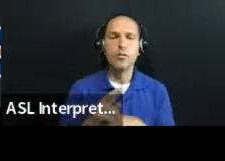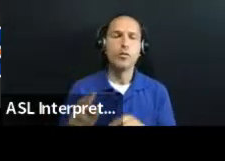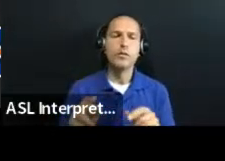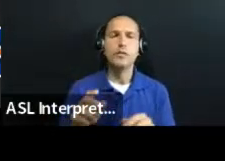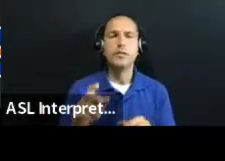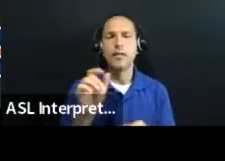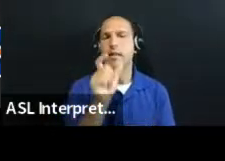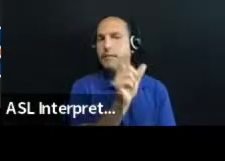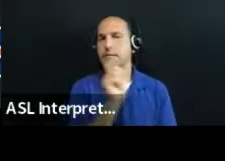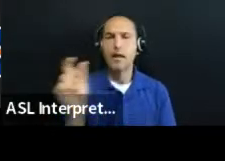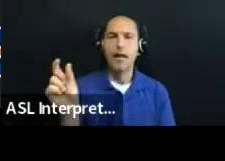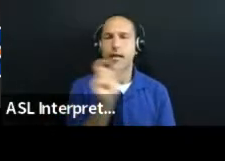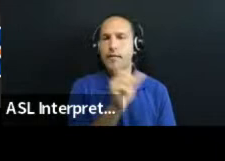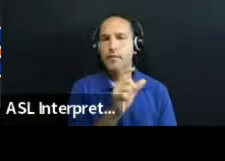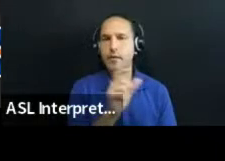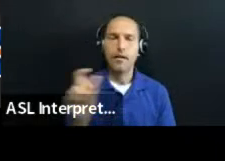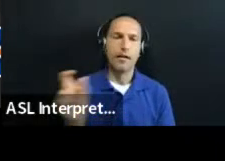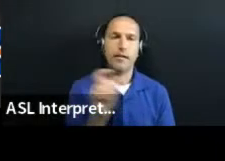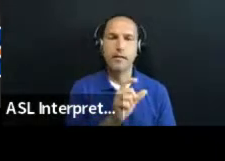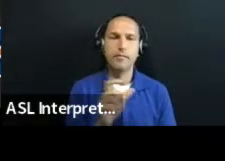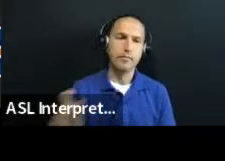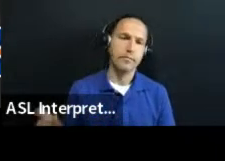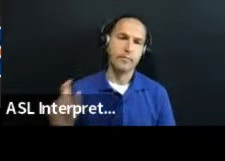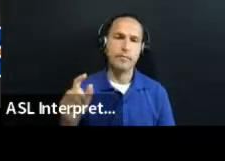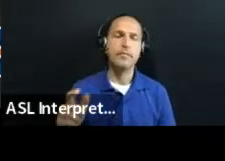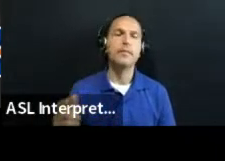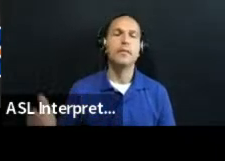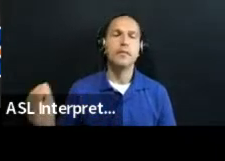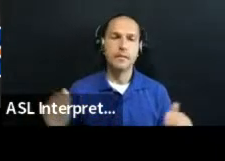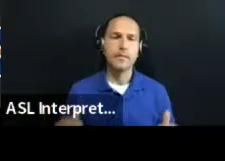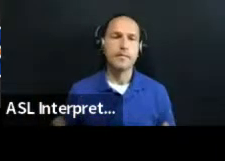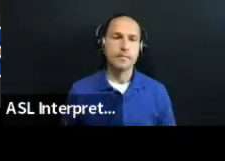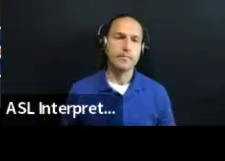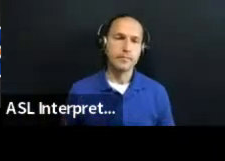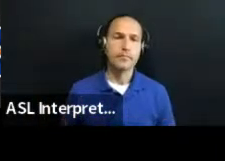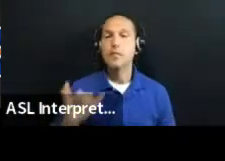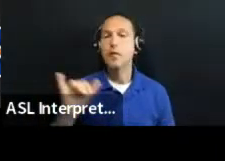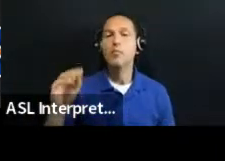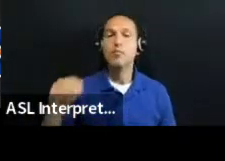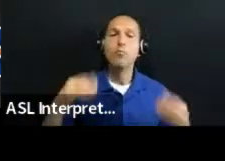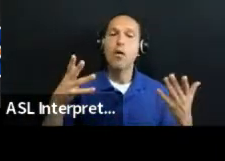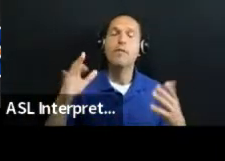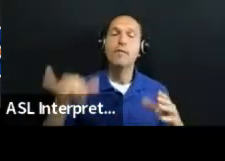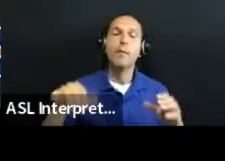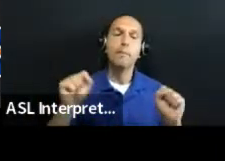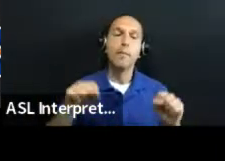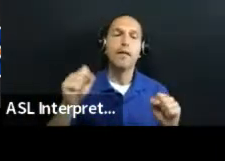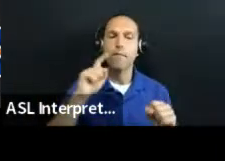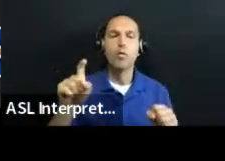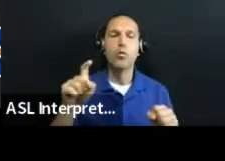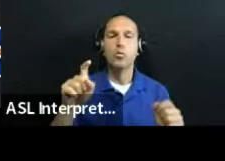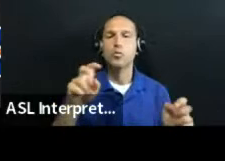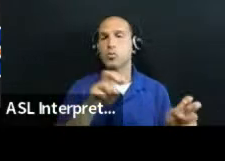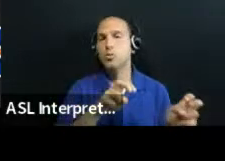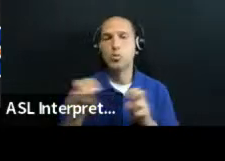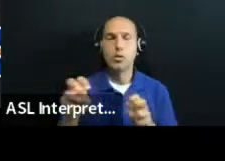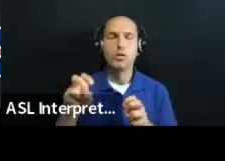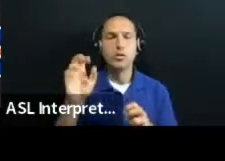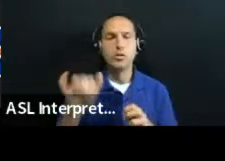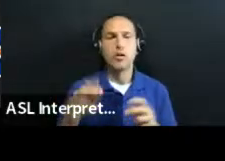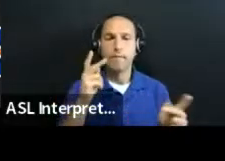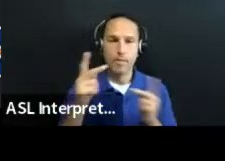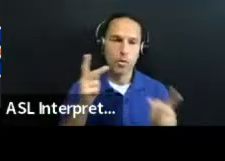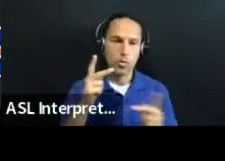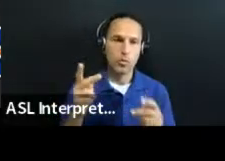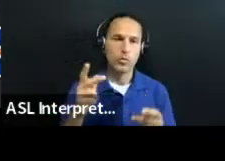through your days and so forth. We also provided the ability to switch views of your